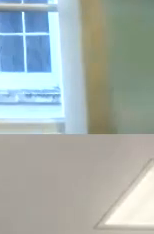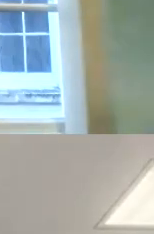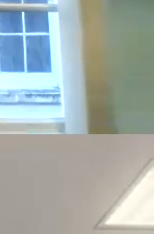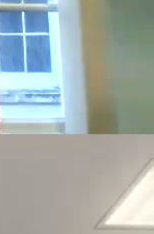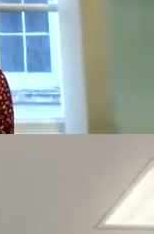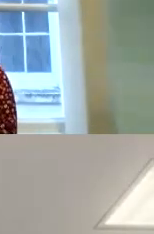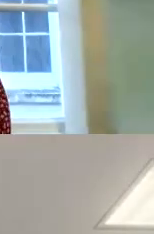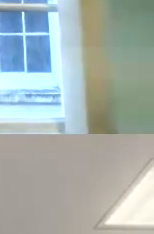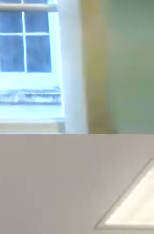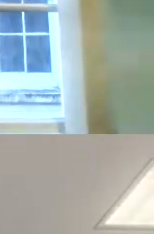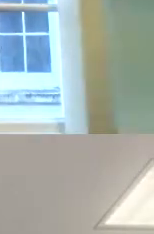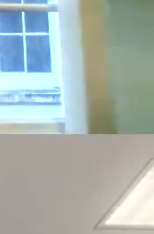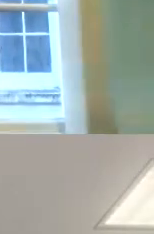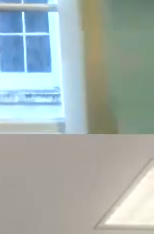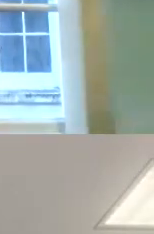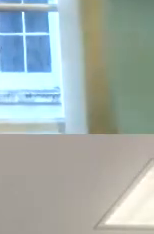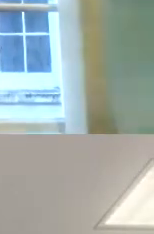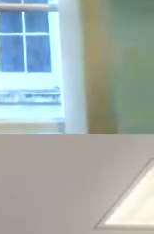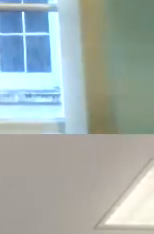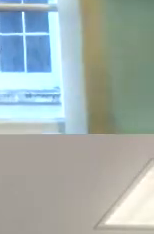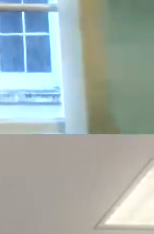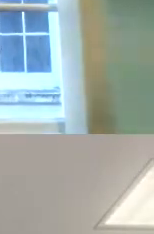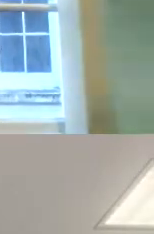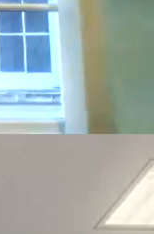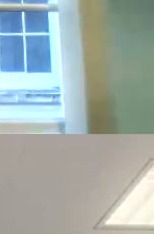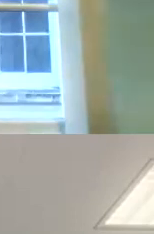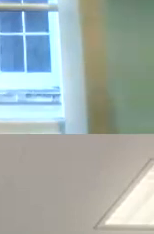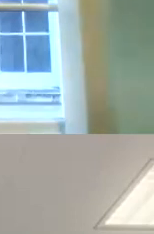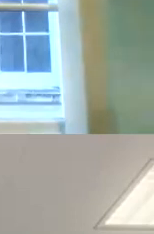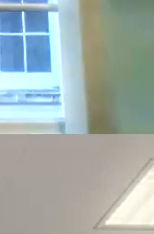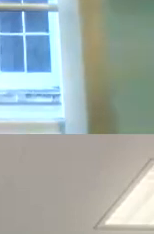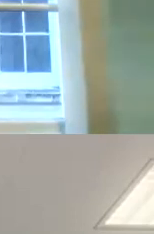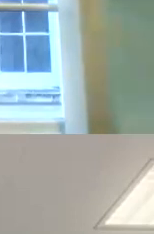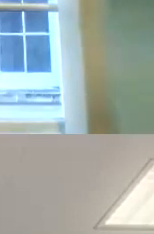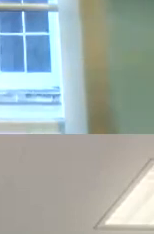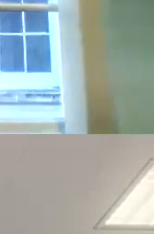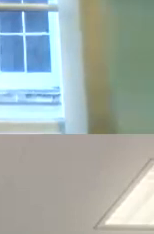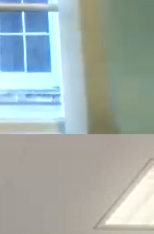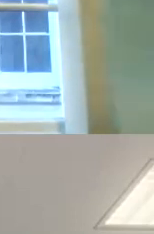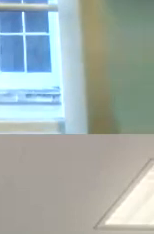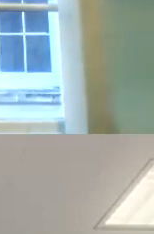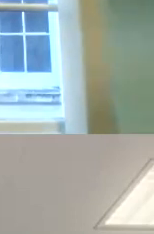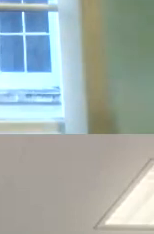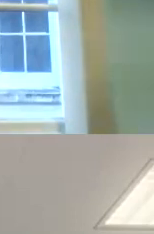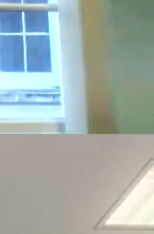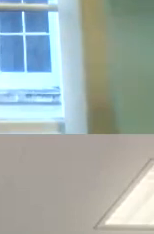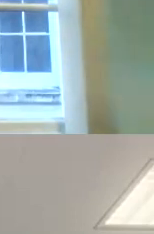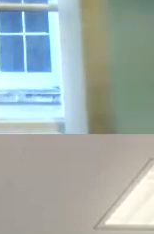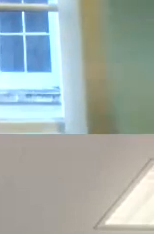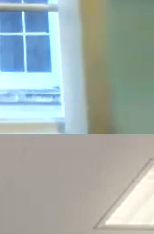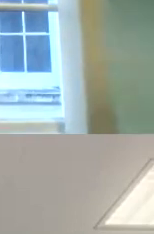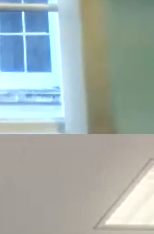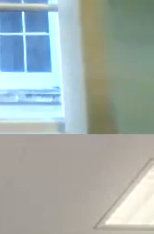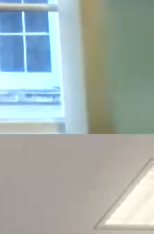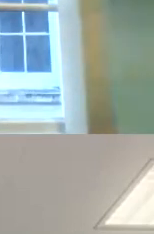Okay, thank you very much, Julie, and thanks so much to all our speakers today for providing us with this information, so